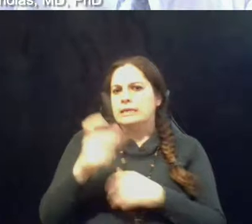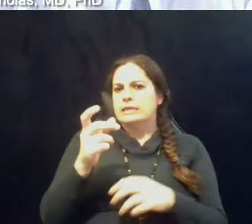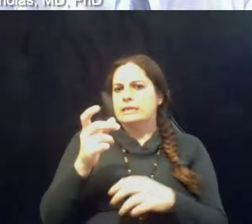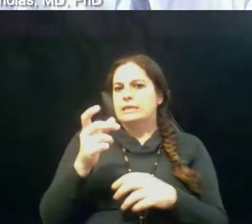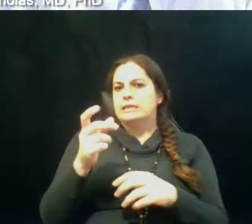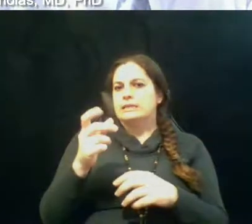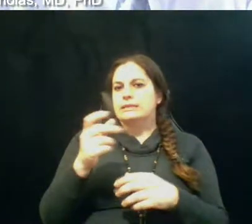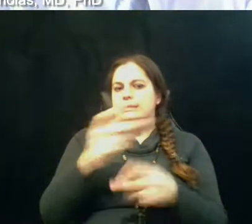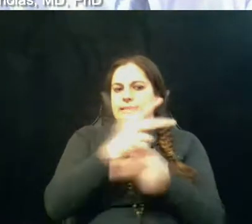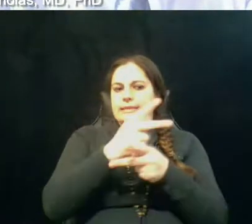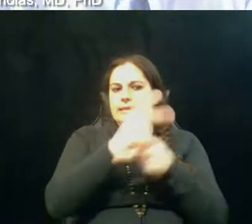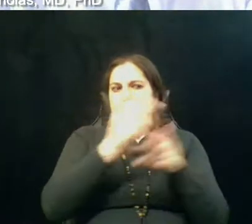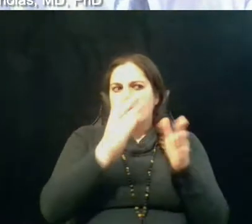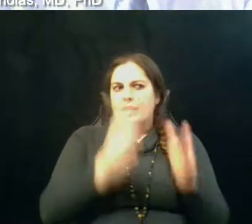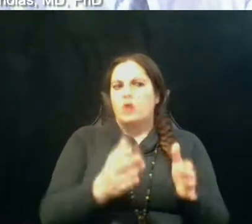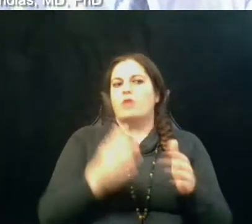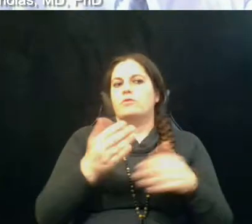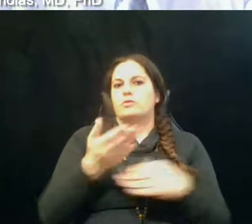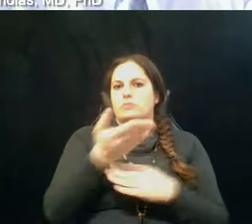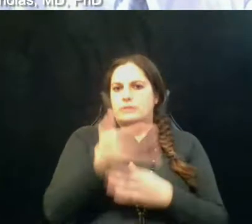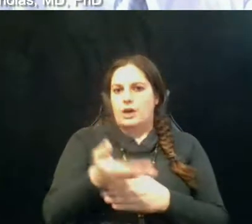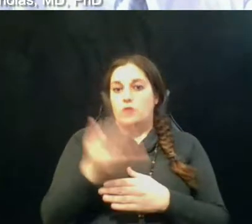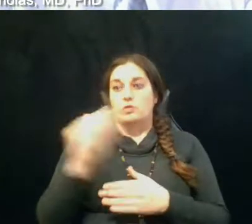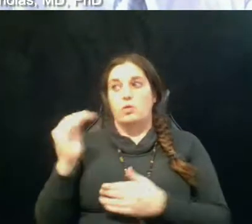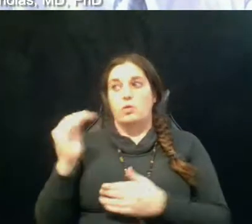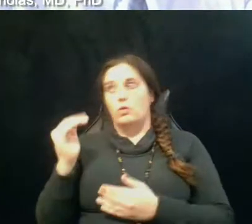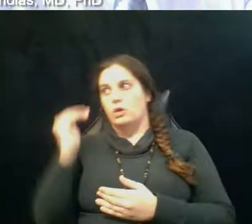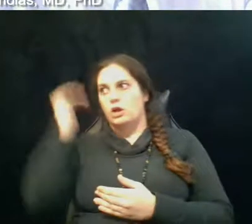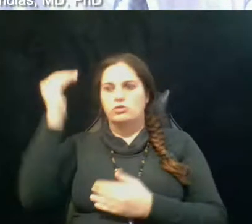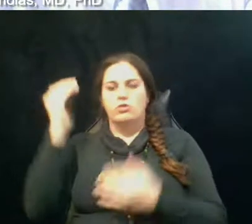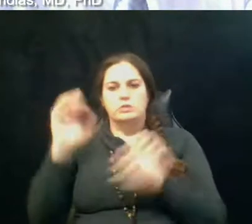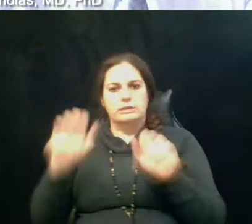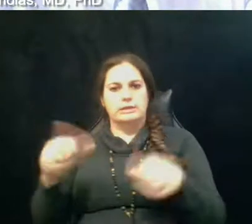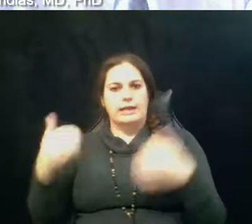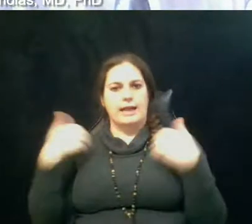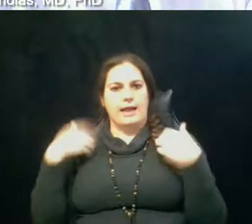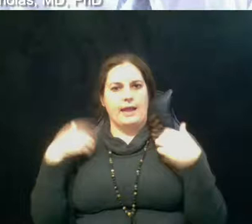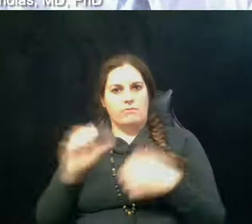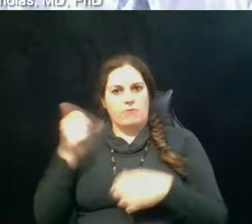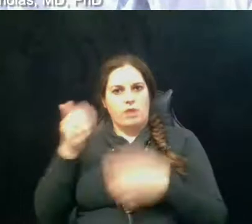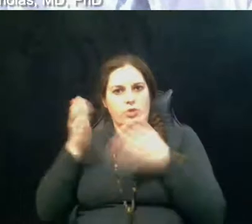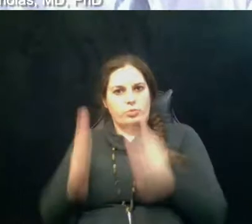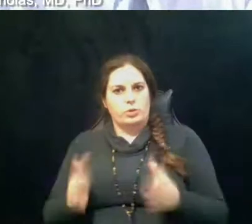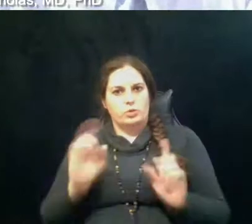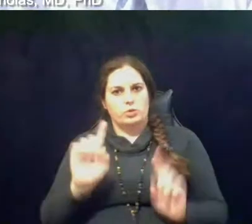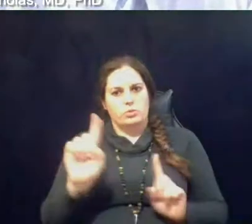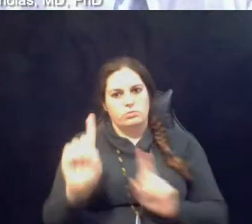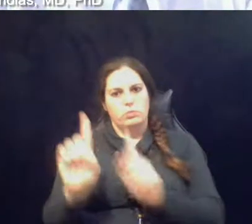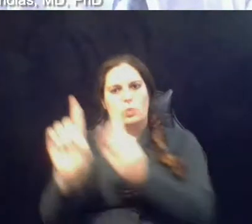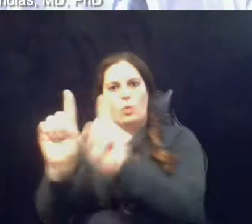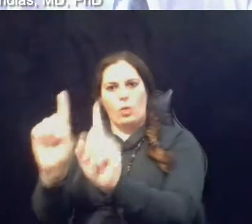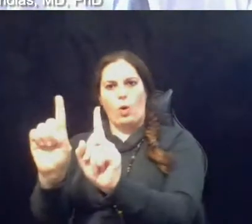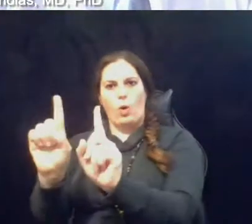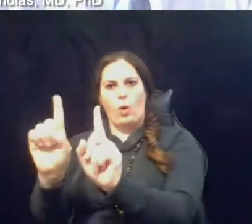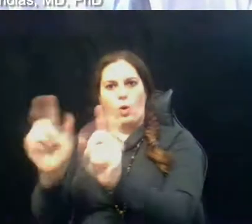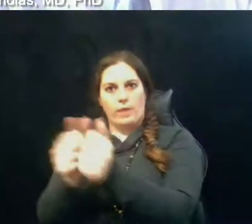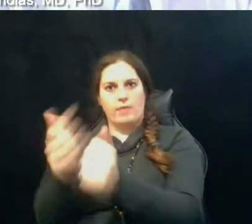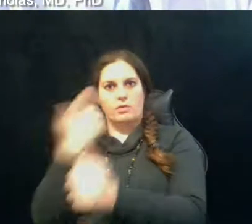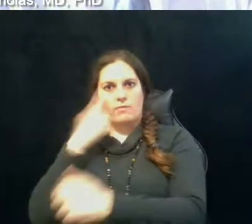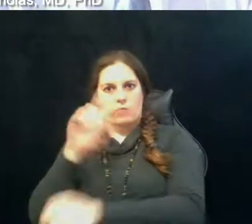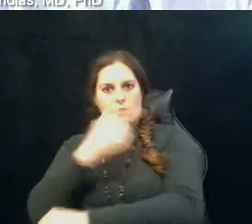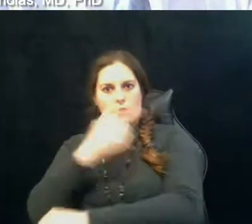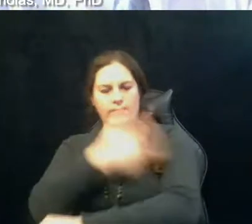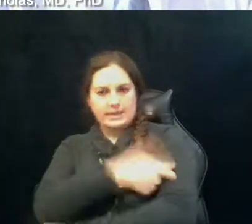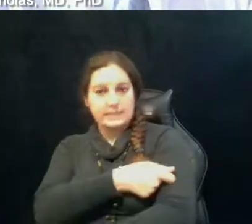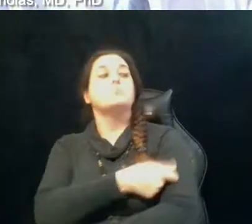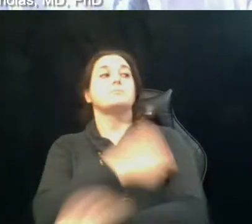vaccine? Can adults getting the vaccine have their caregivers with them? That's the next question we're being asked. Yes. So, you know,